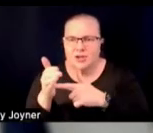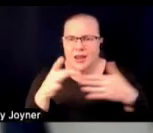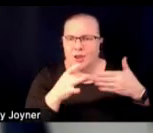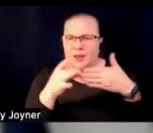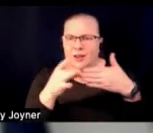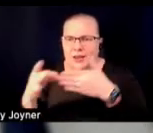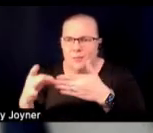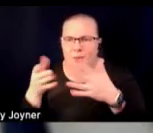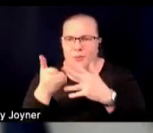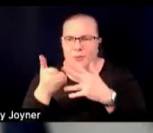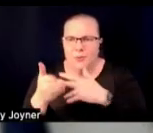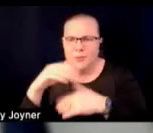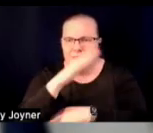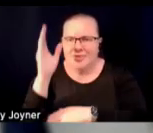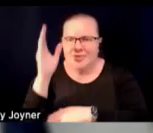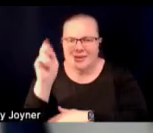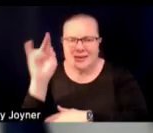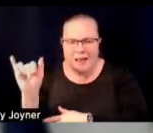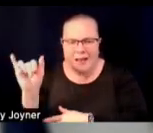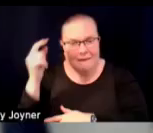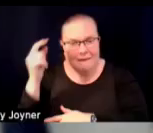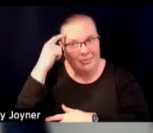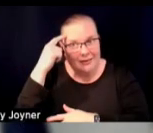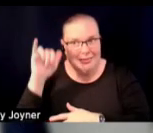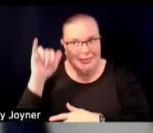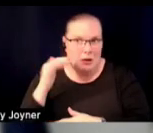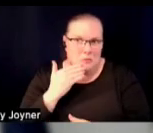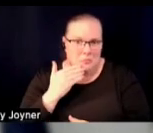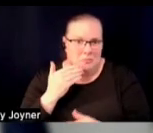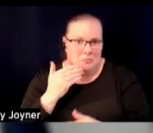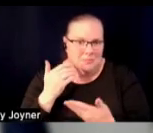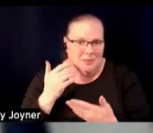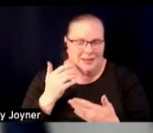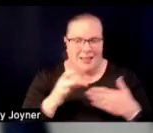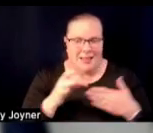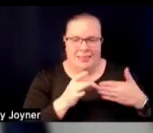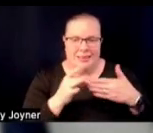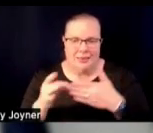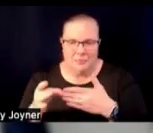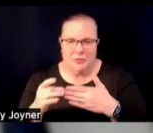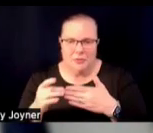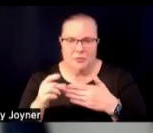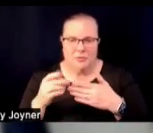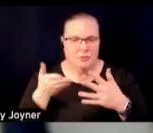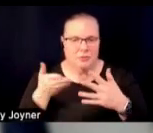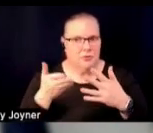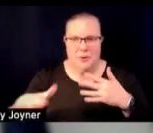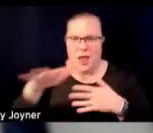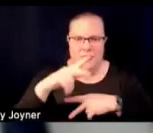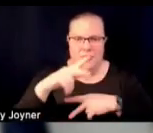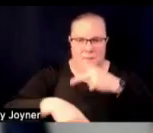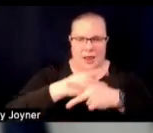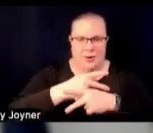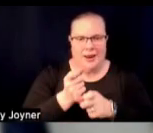They help them migrate throughout the planet every year to their location. So that's where this piece